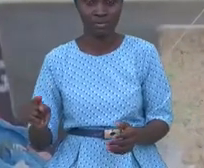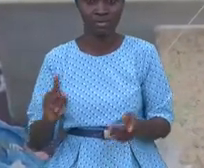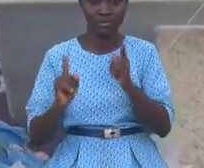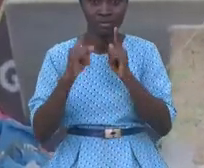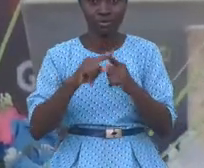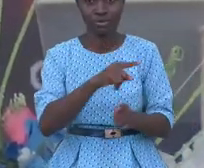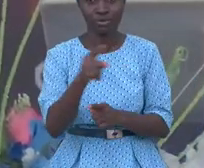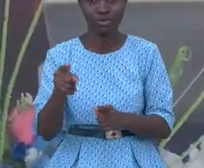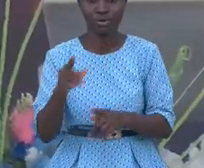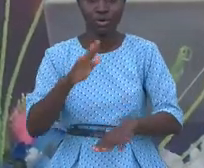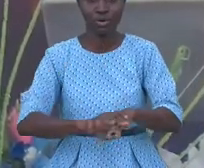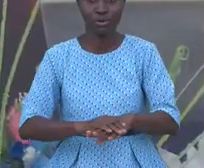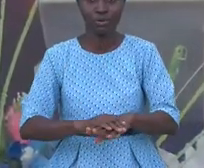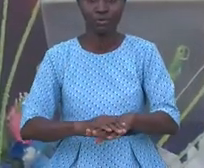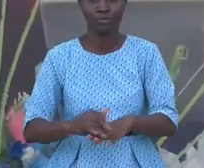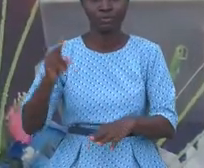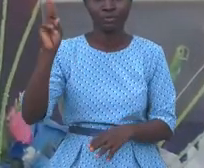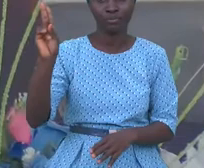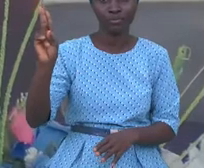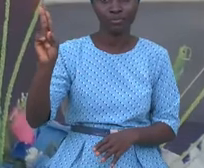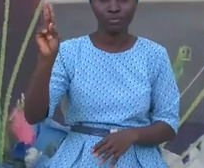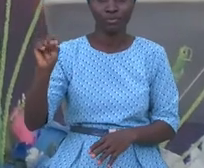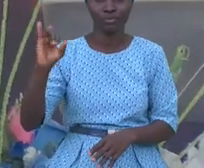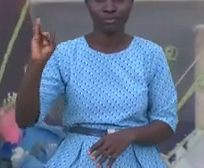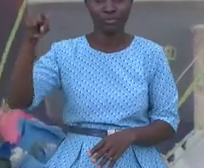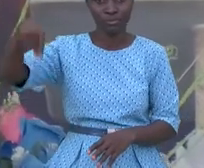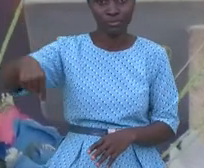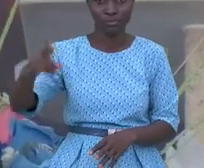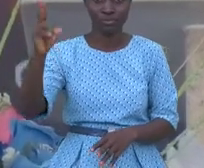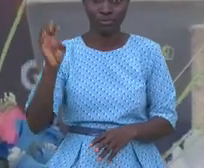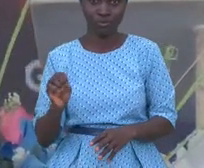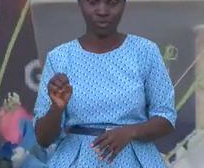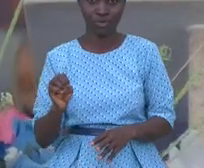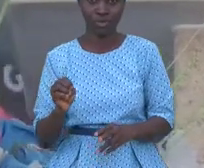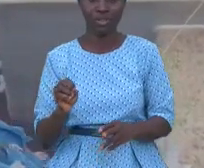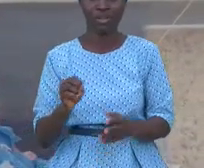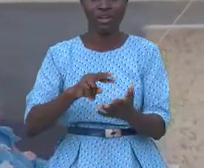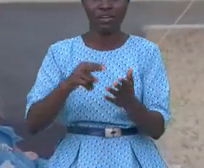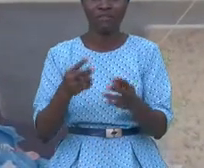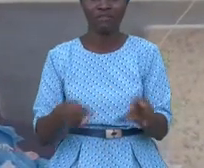on unique virtues and works